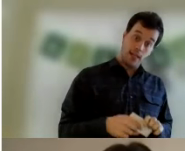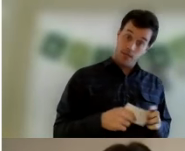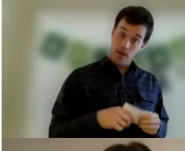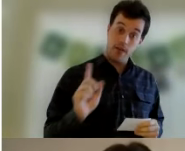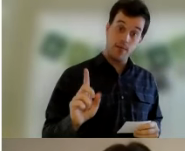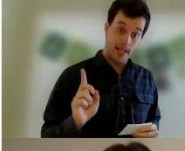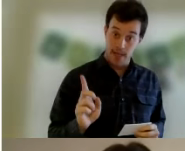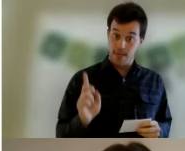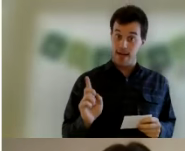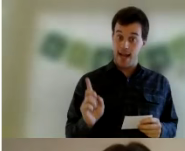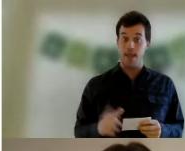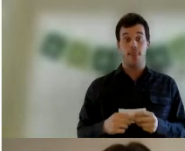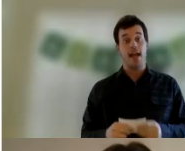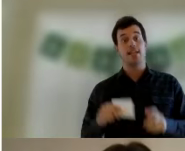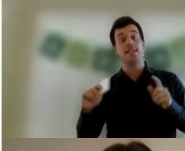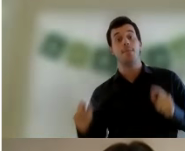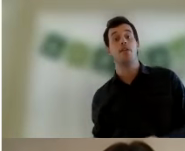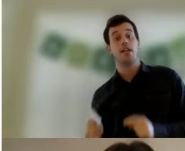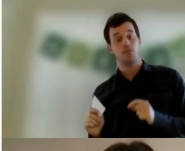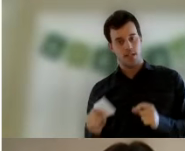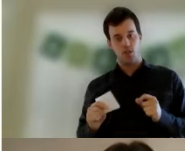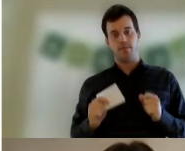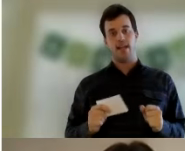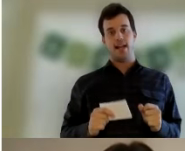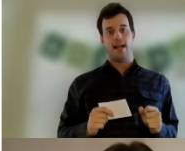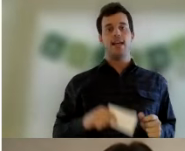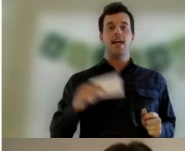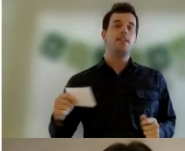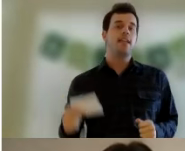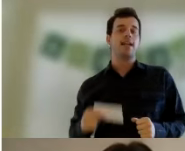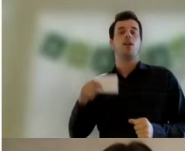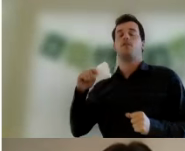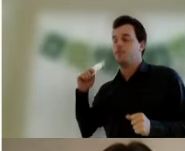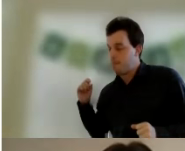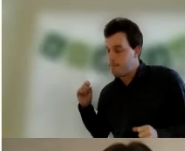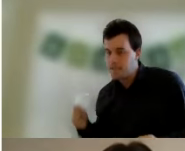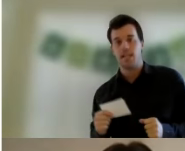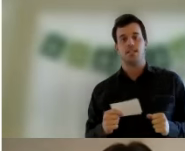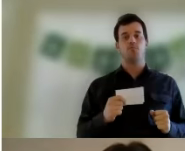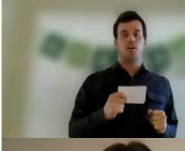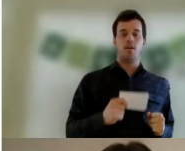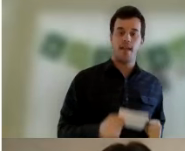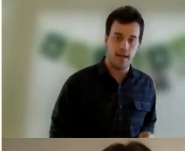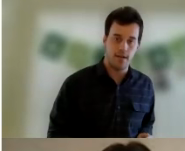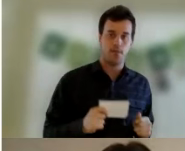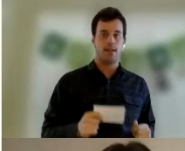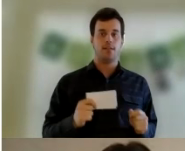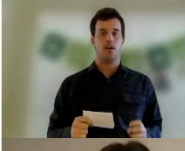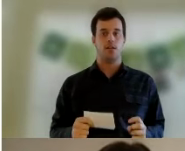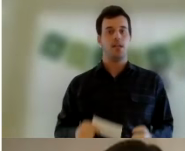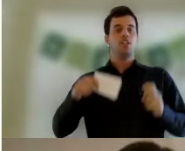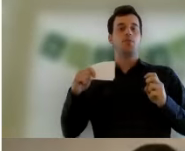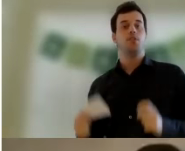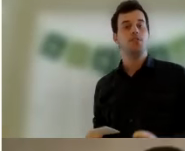worry, because the federal government has a plan to make it happen, and that is the American Rescue Plan Act. This act offers billions of broadband